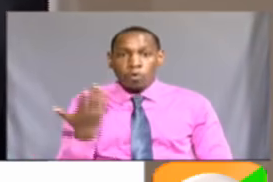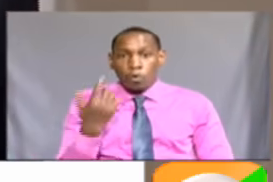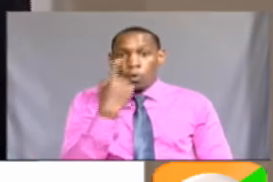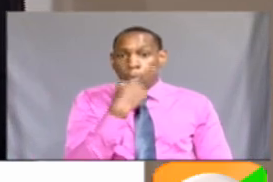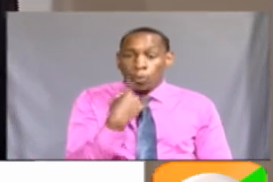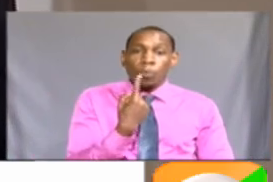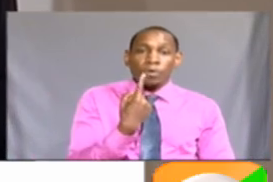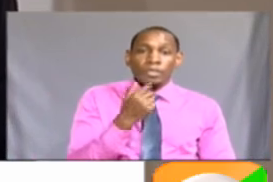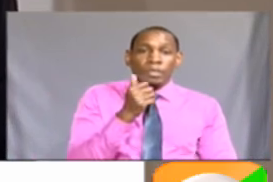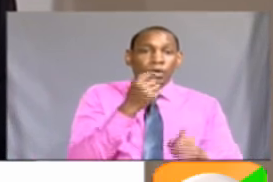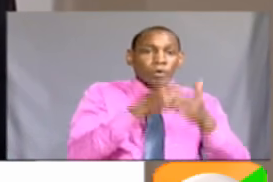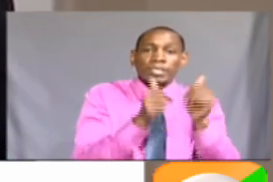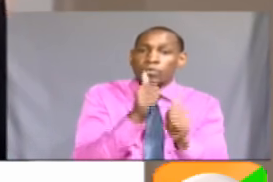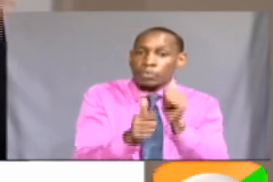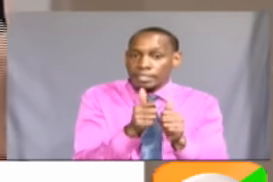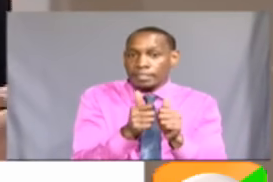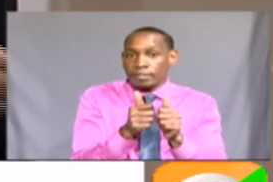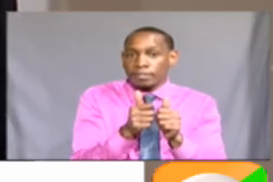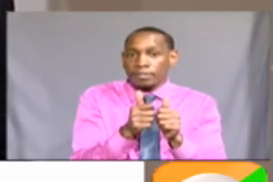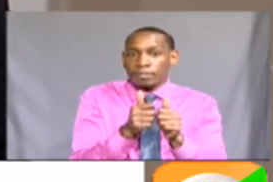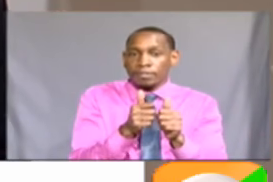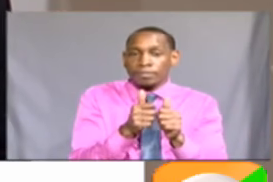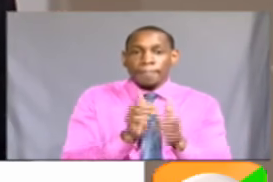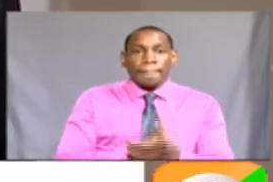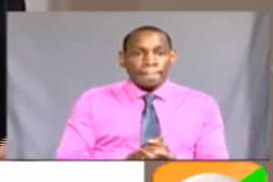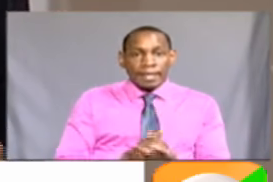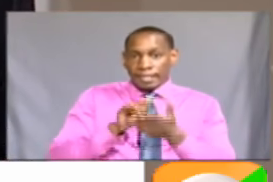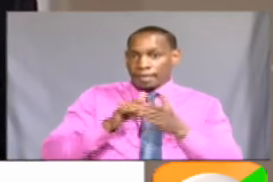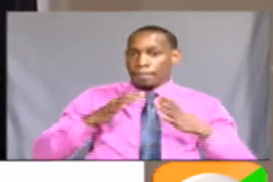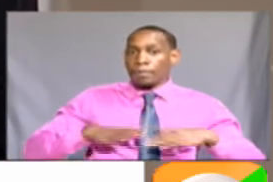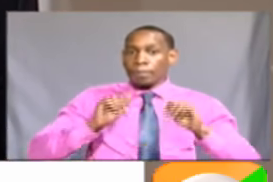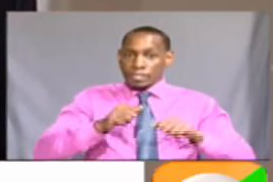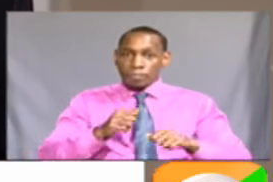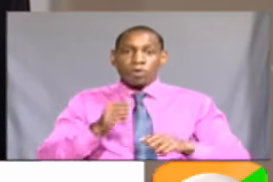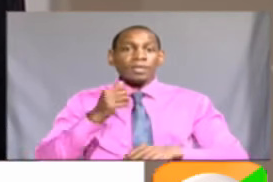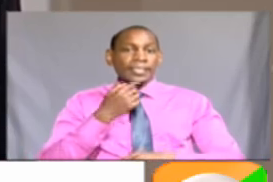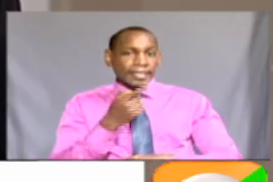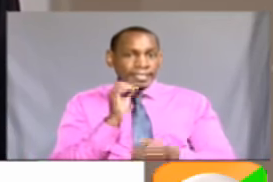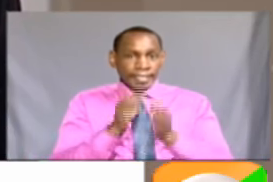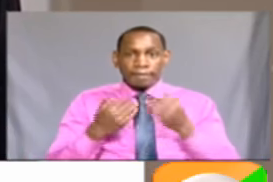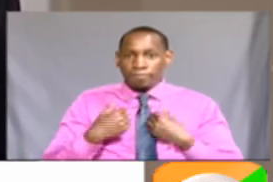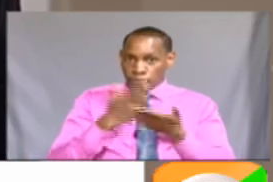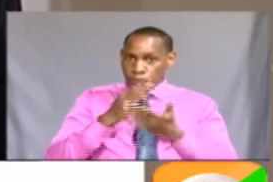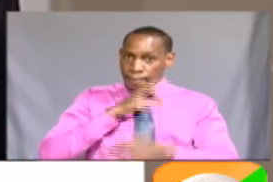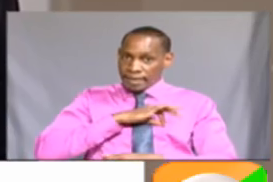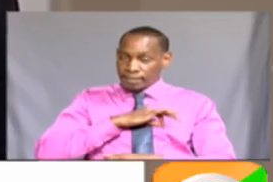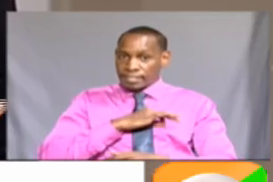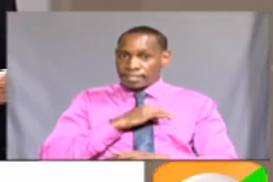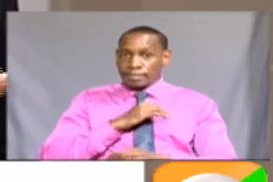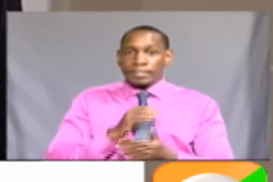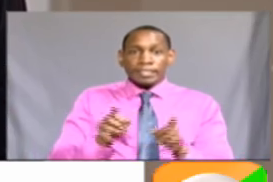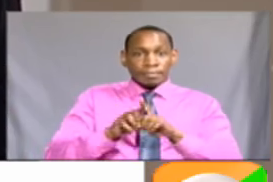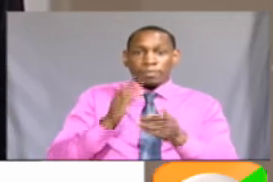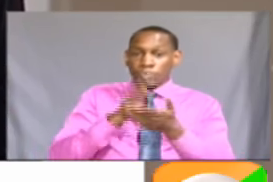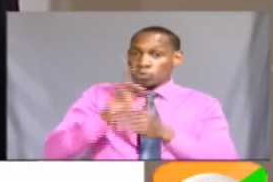whom, at what cost? From whom and at what cost? So that people can also tell whether there is value for money or not. And these